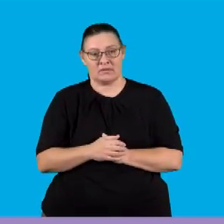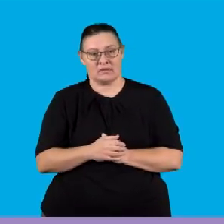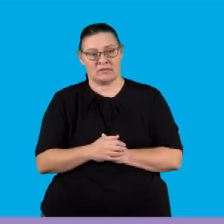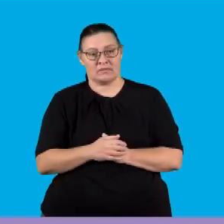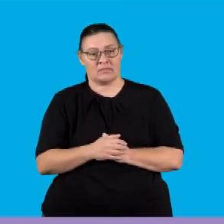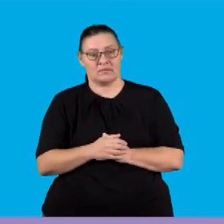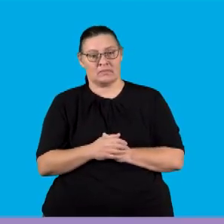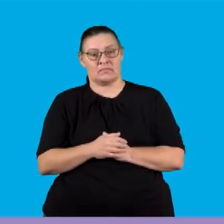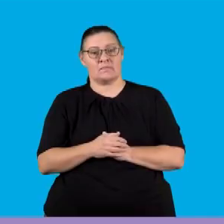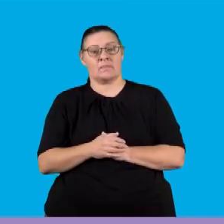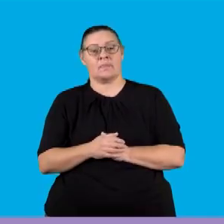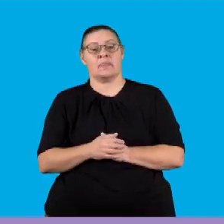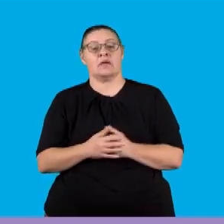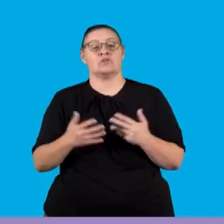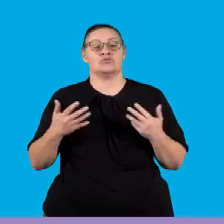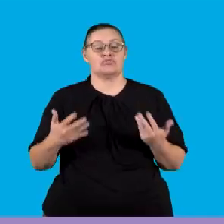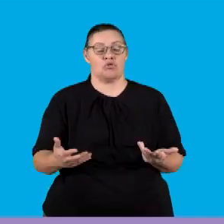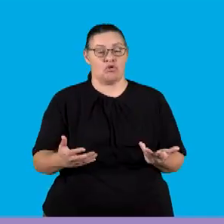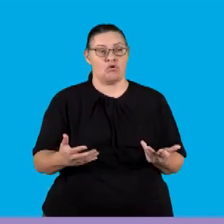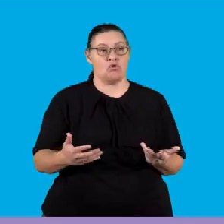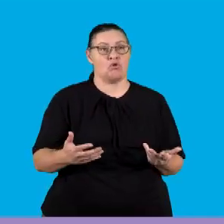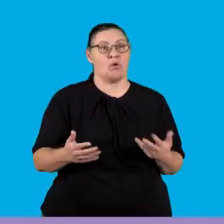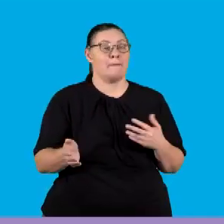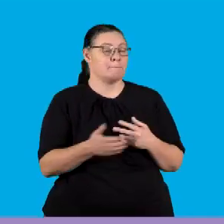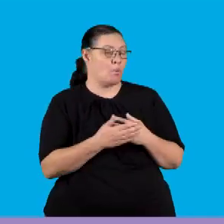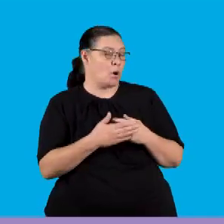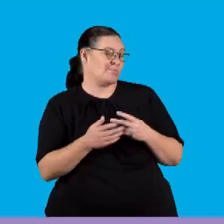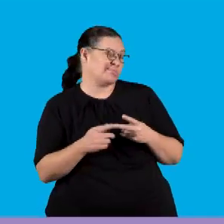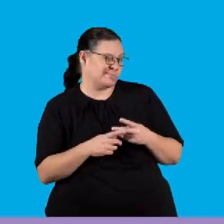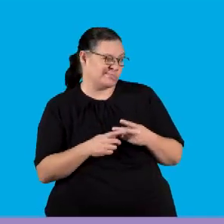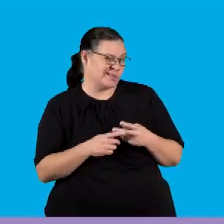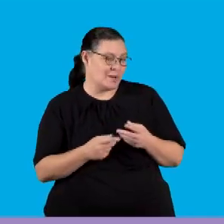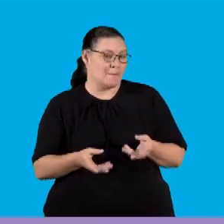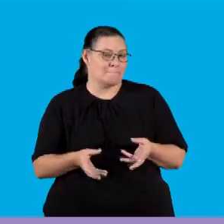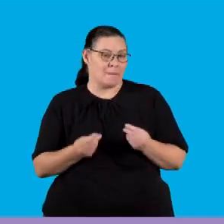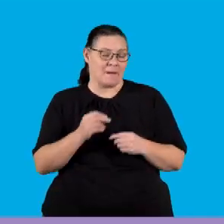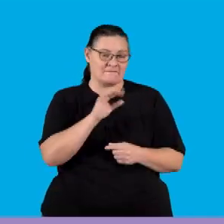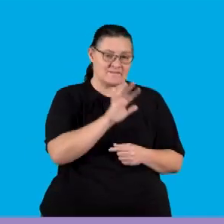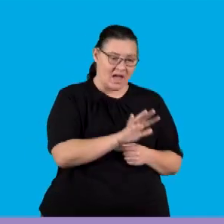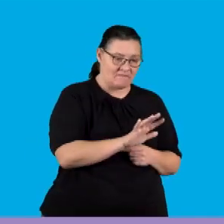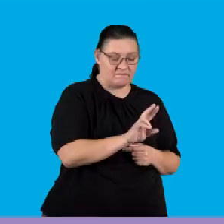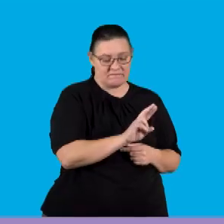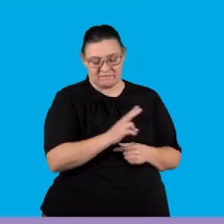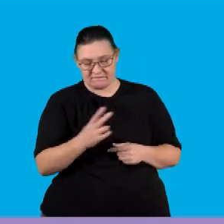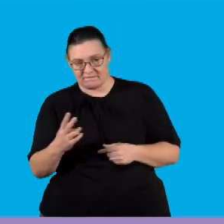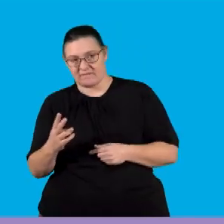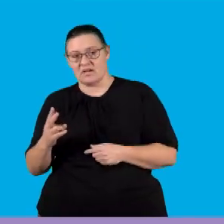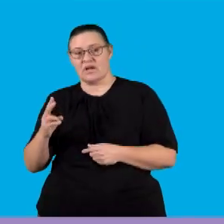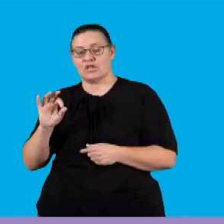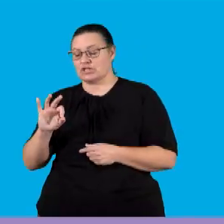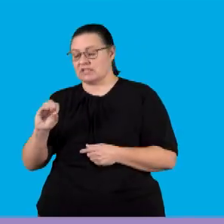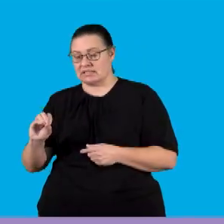be adding 25. So what else can be done for us to move from 5